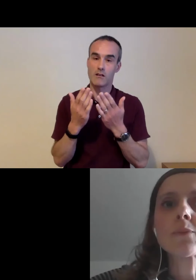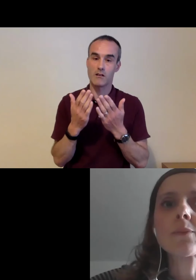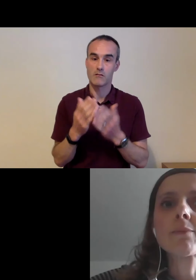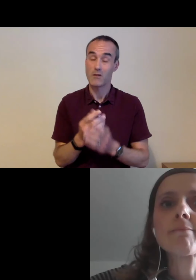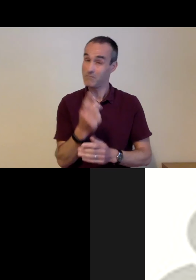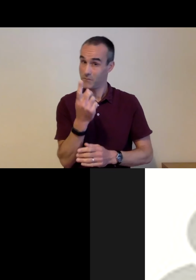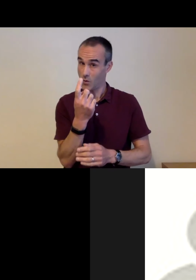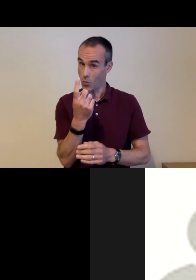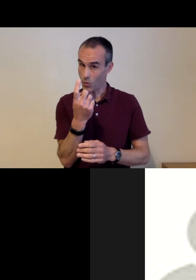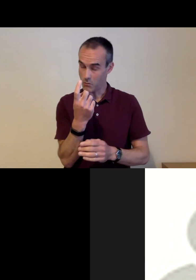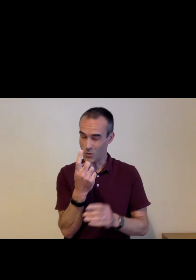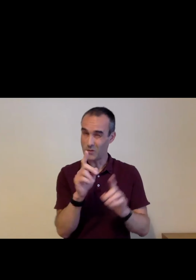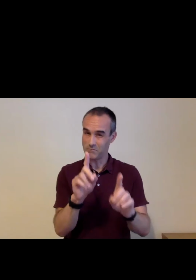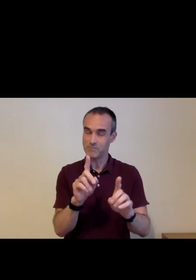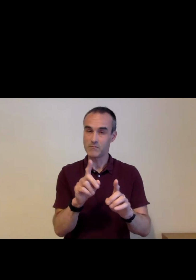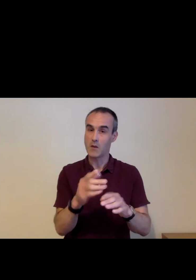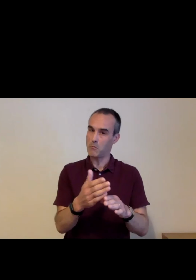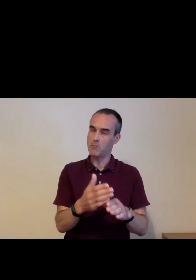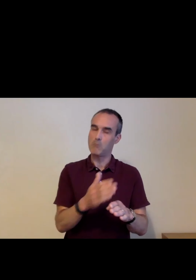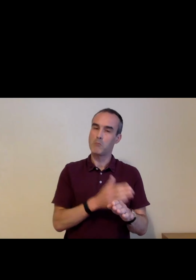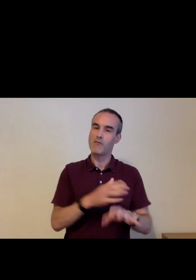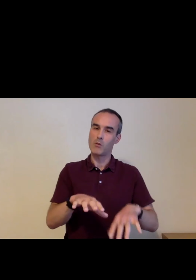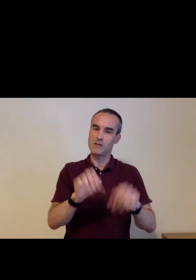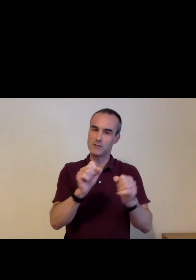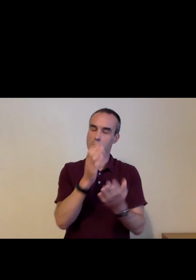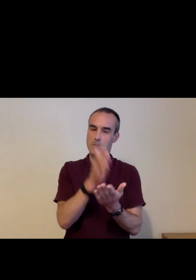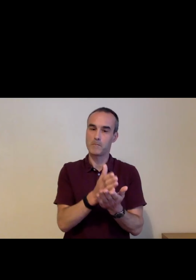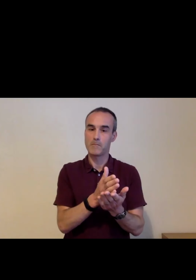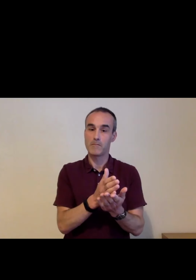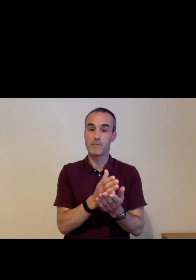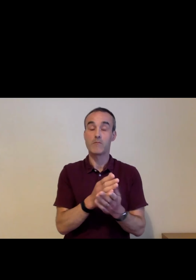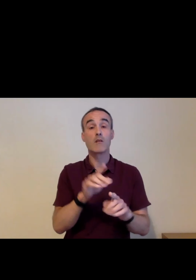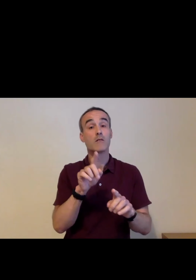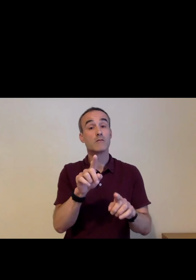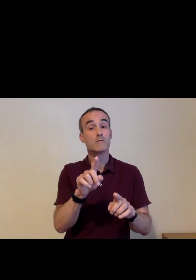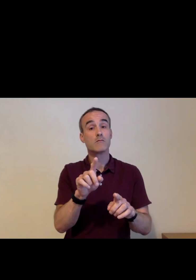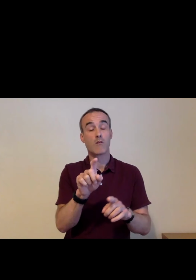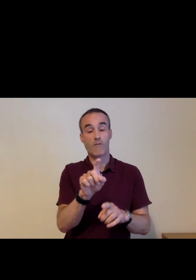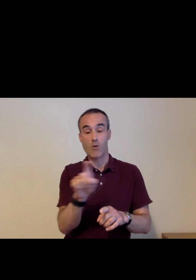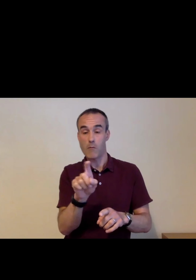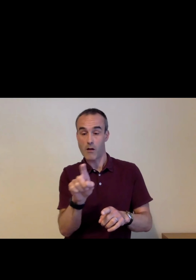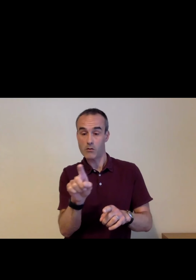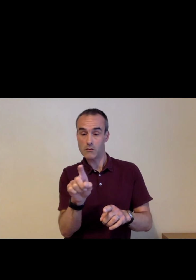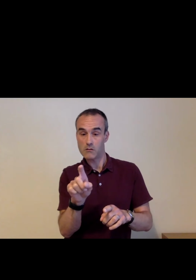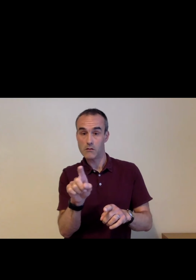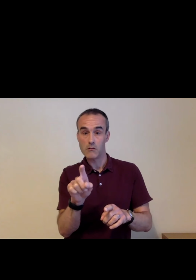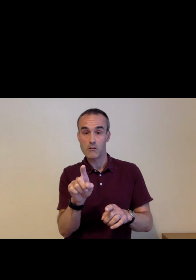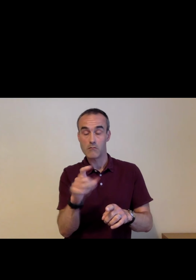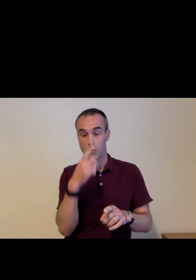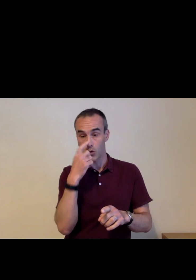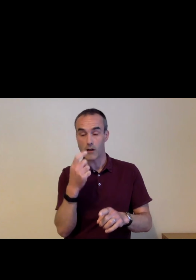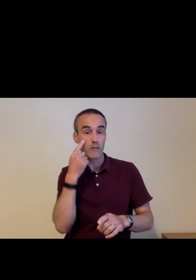tiny bit of housekeeping before we kick off. If you hover your mouse, you'll see that there's a box that says